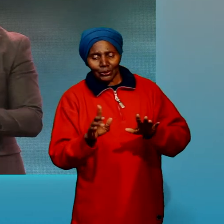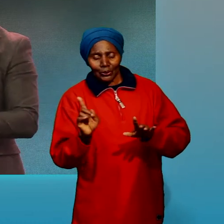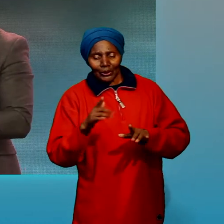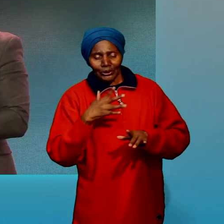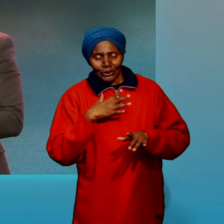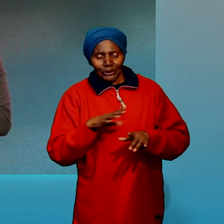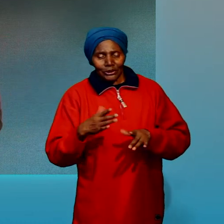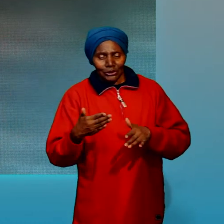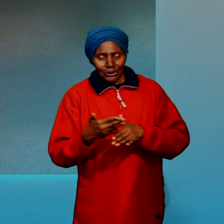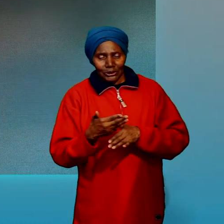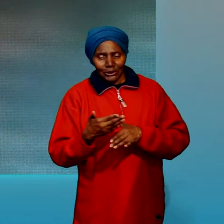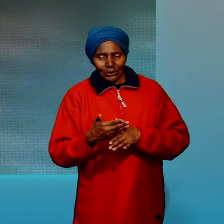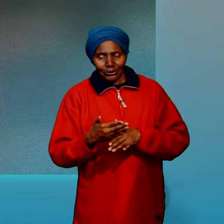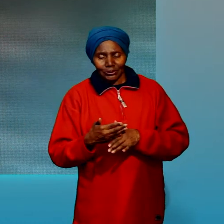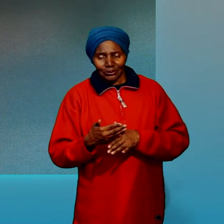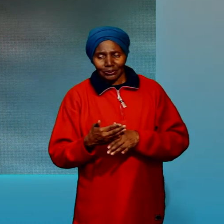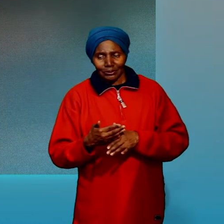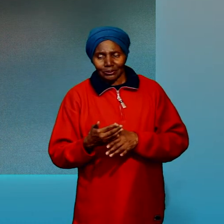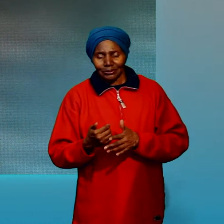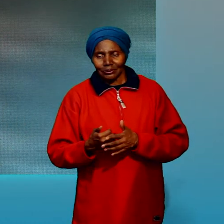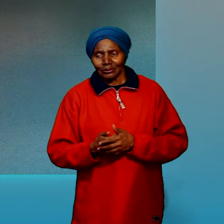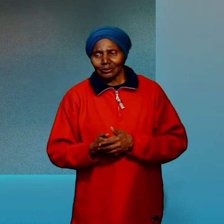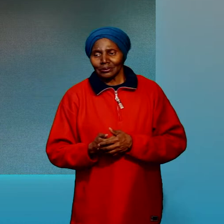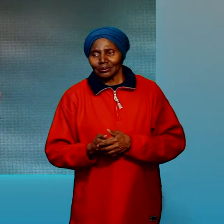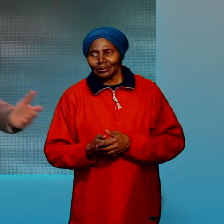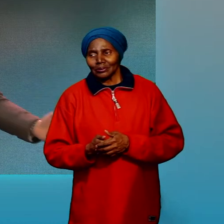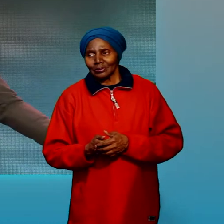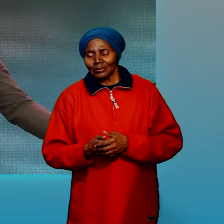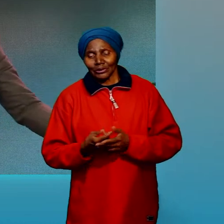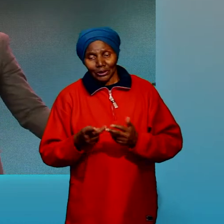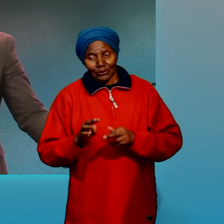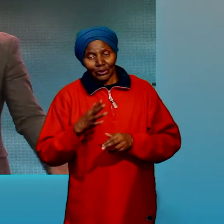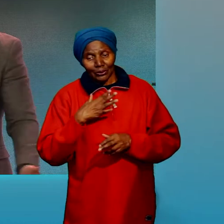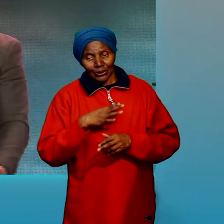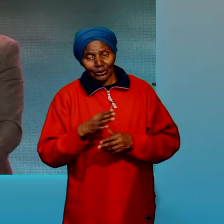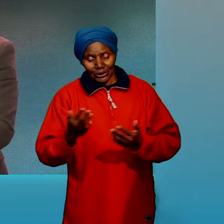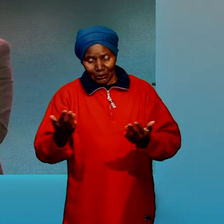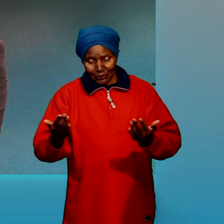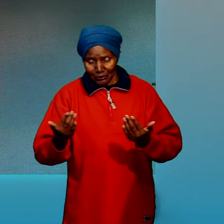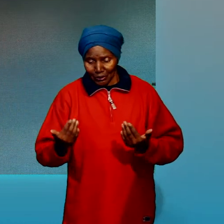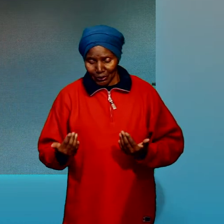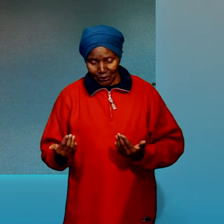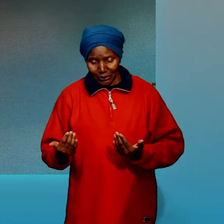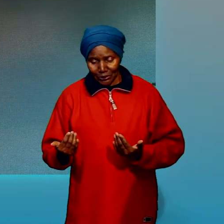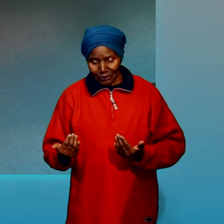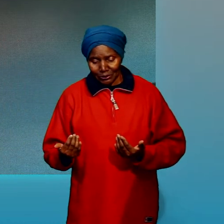I invite Katie Worship up. And then if you want to come forward to the front just to